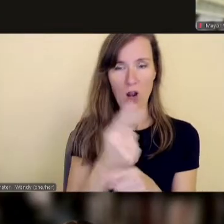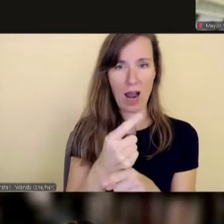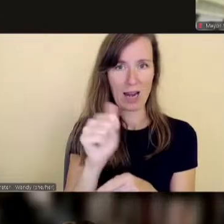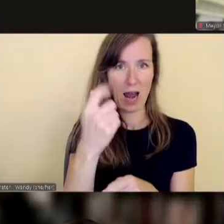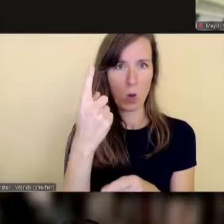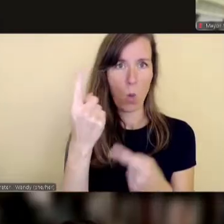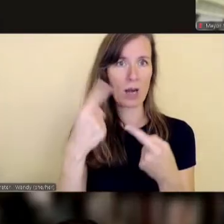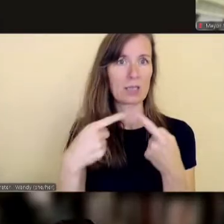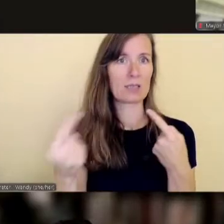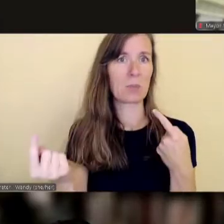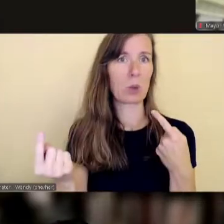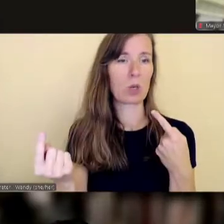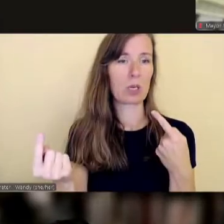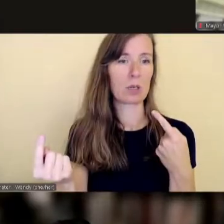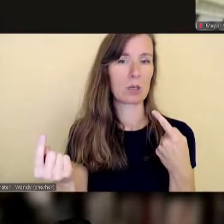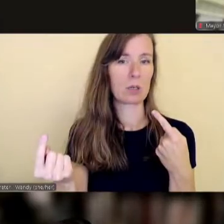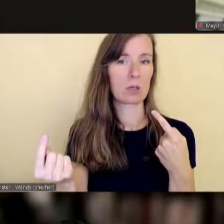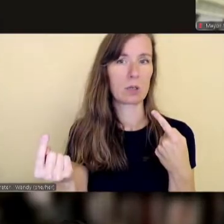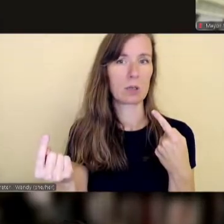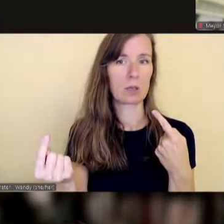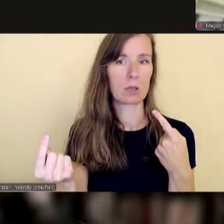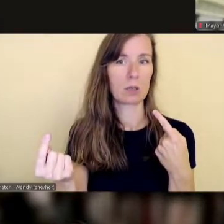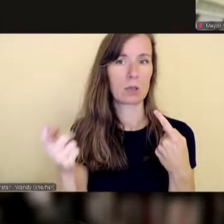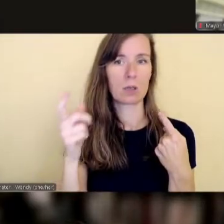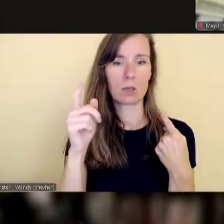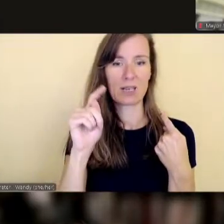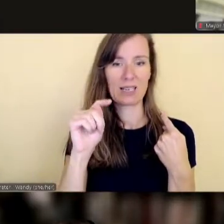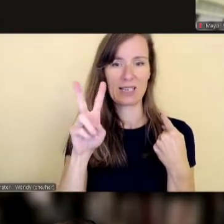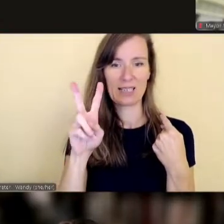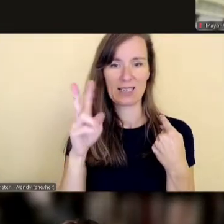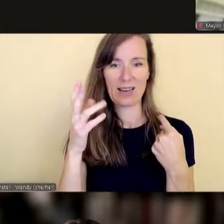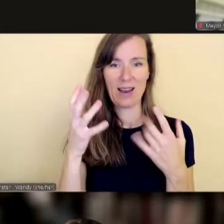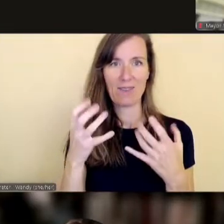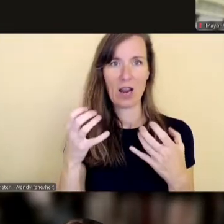that? The TV just got a lot closer.